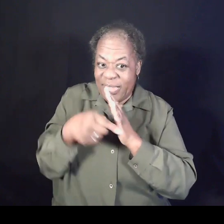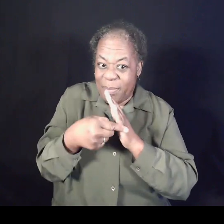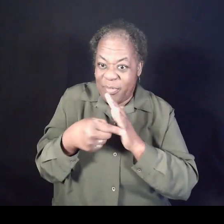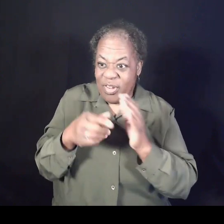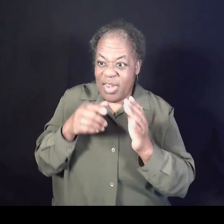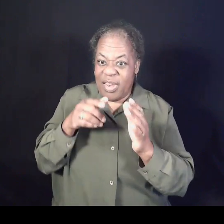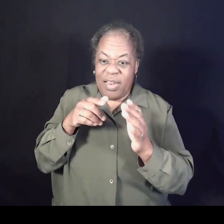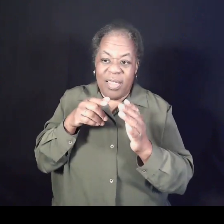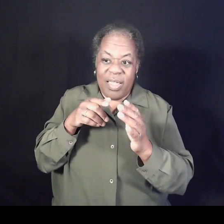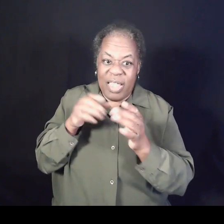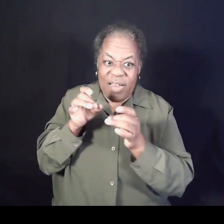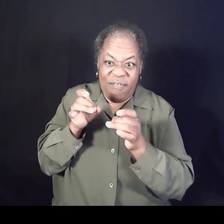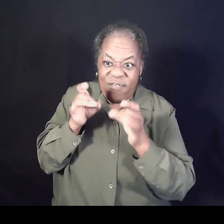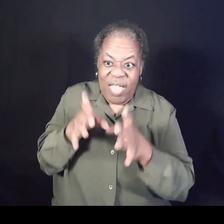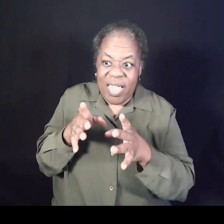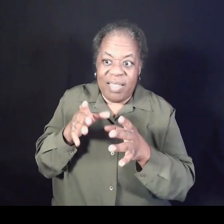violence.